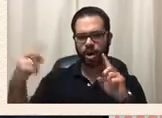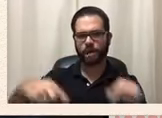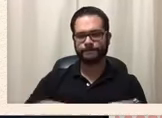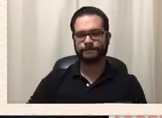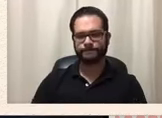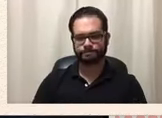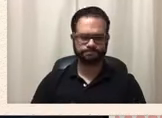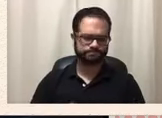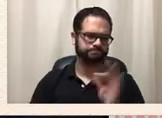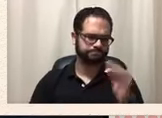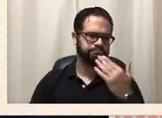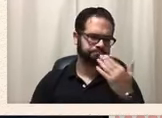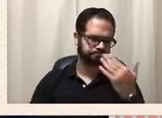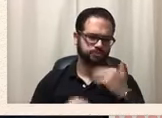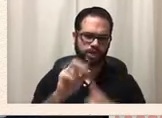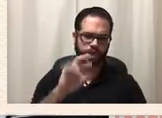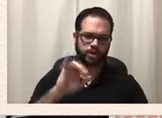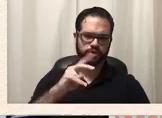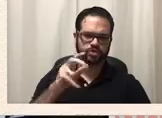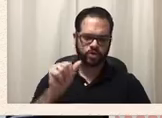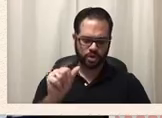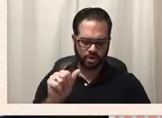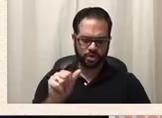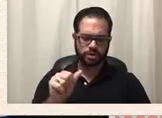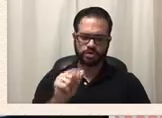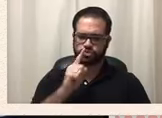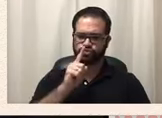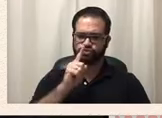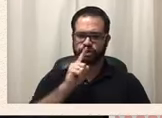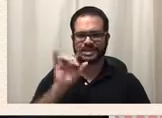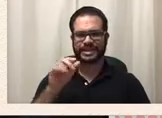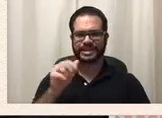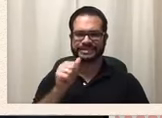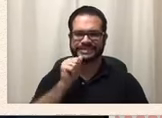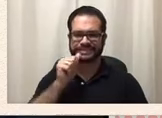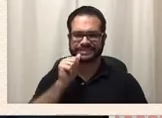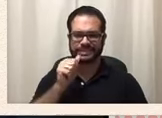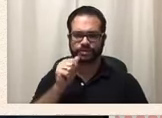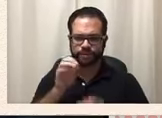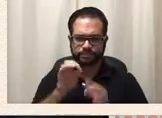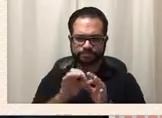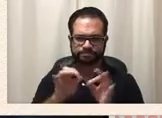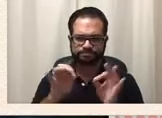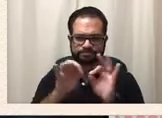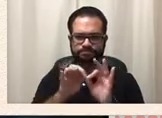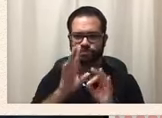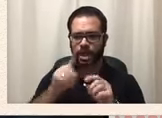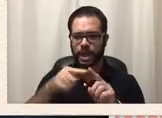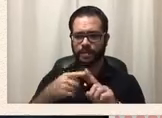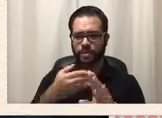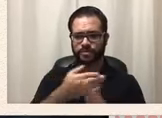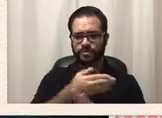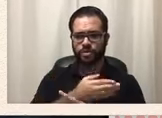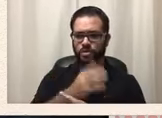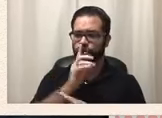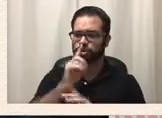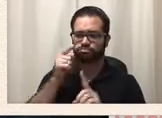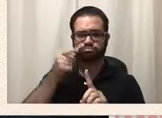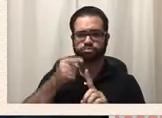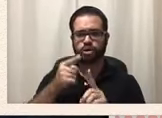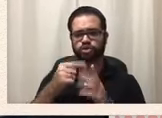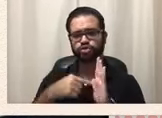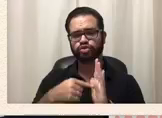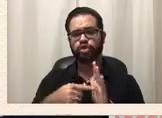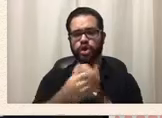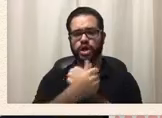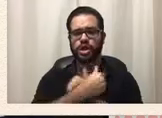Arizona. You know, really the secret sauce, Arizona touched on it earlier, is really all about showing love to others. And we're